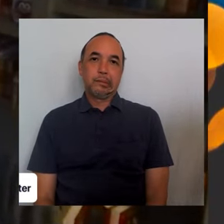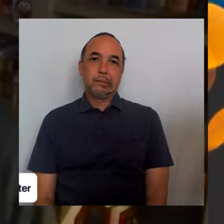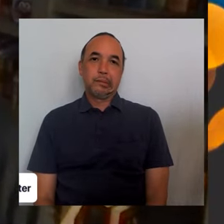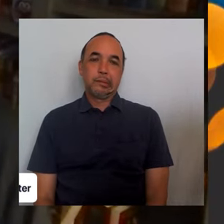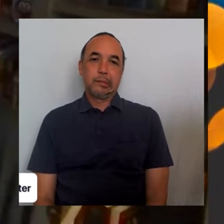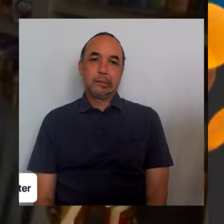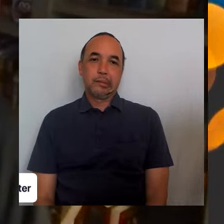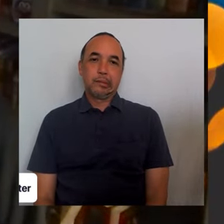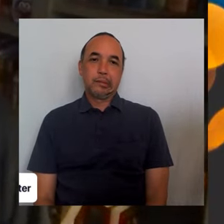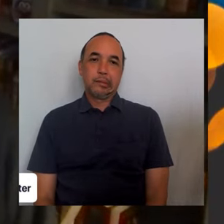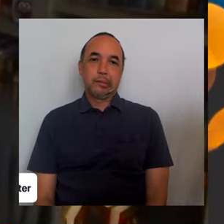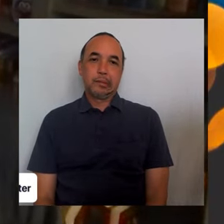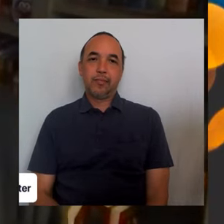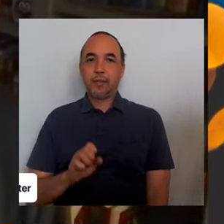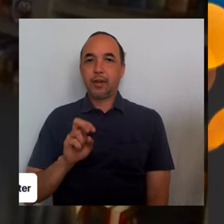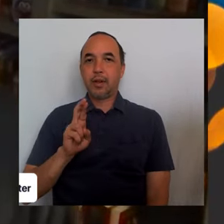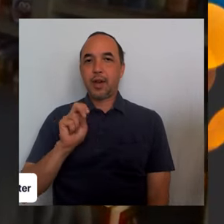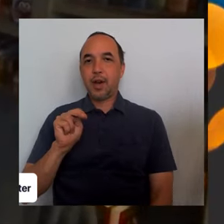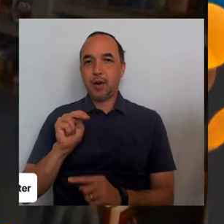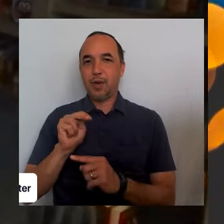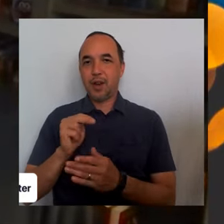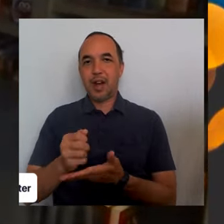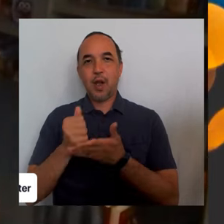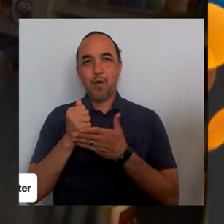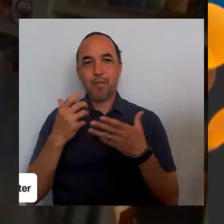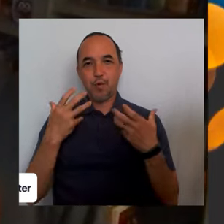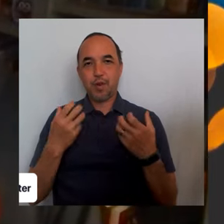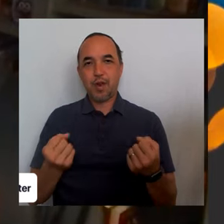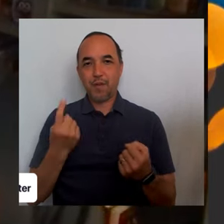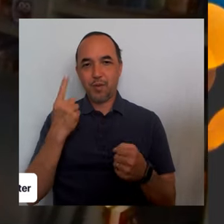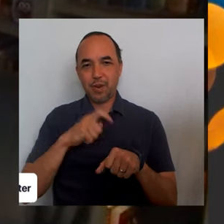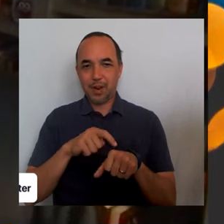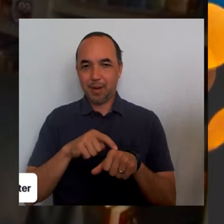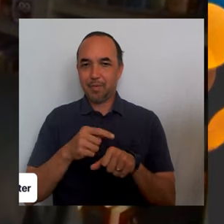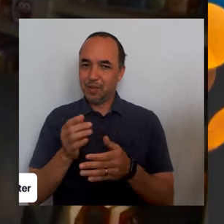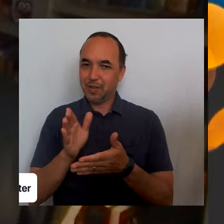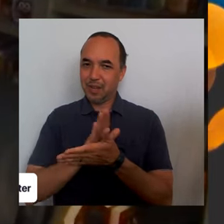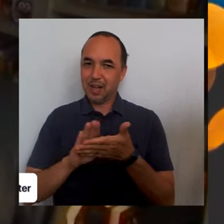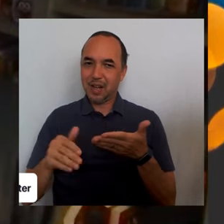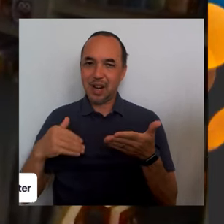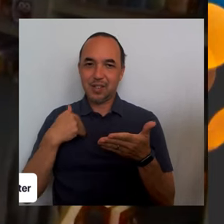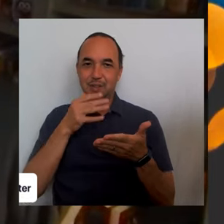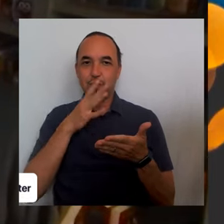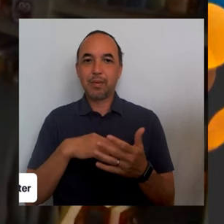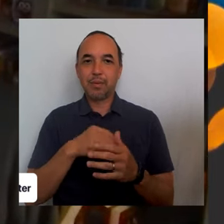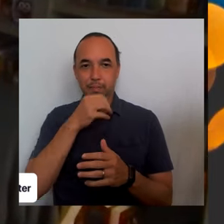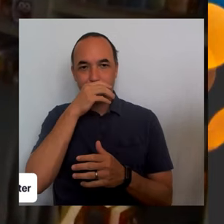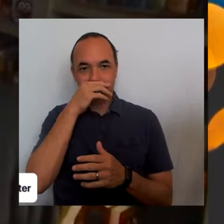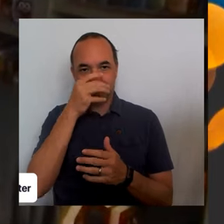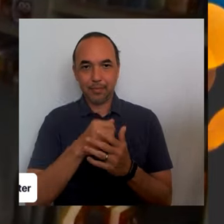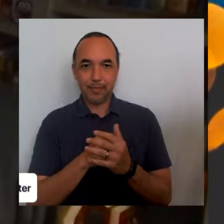She nursed me back to health once. She's a very nice young lady. Okay, so